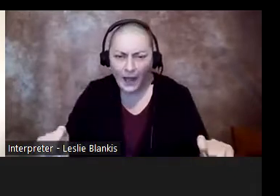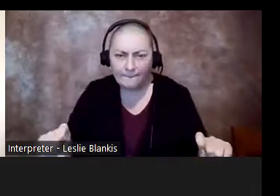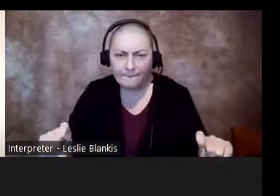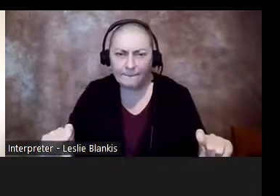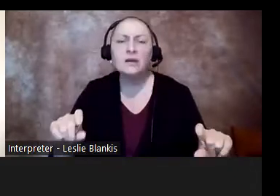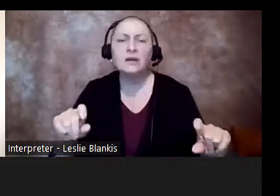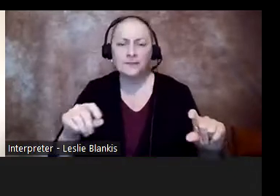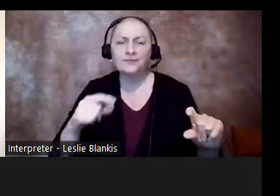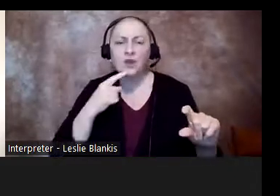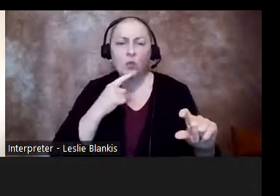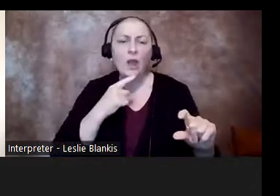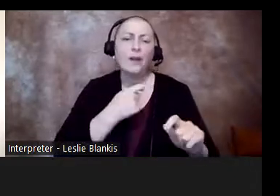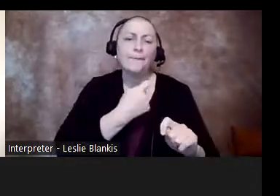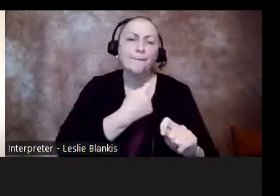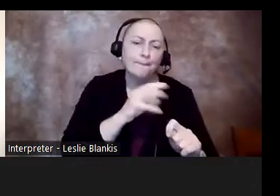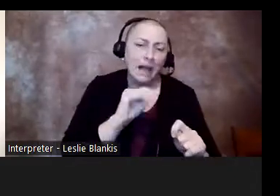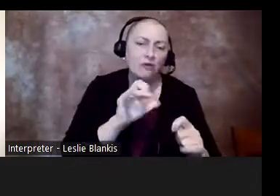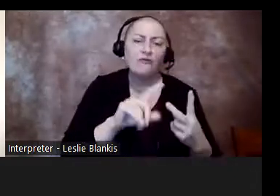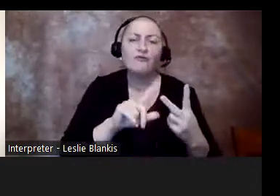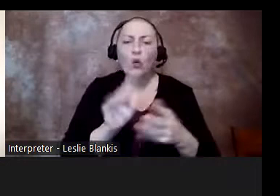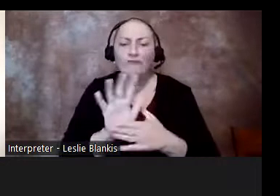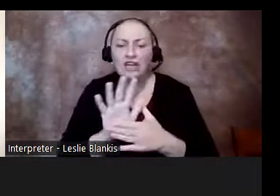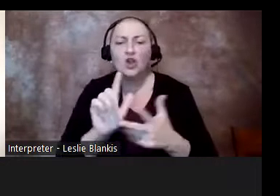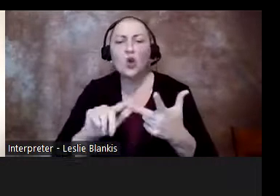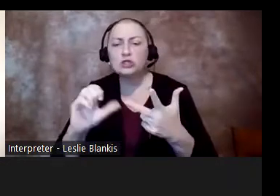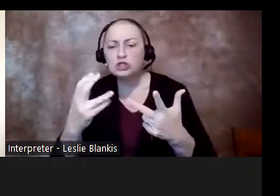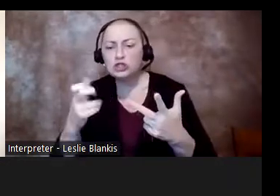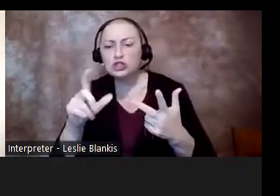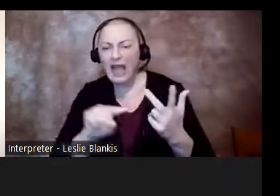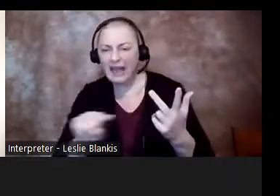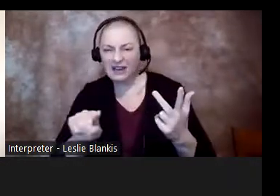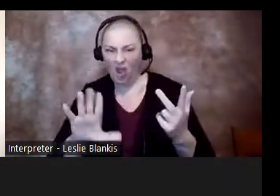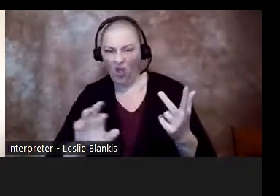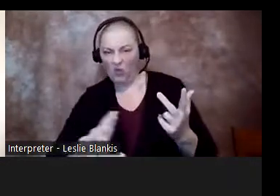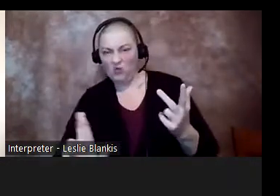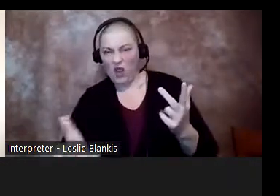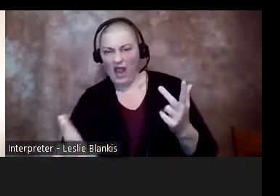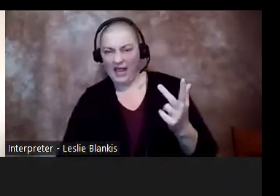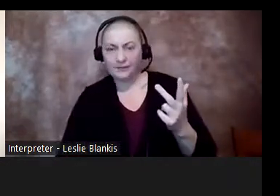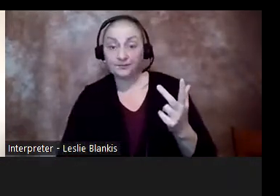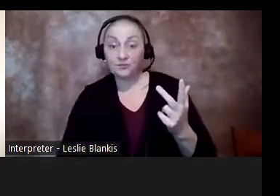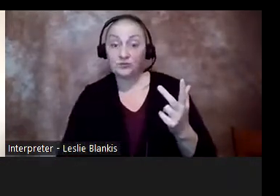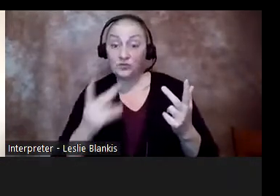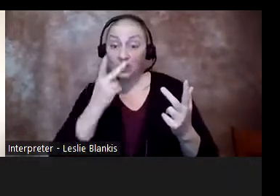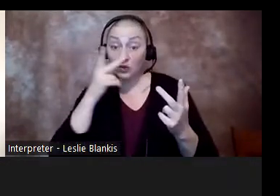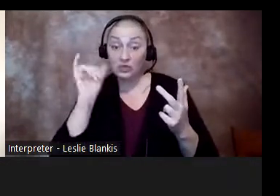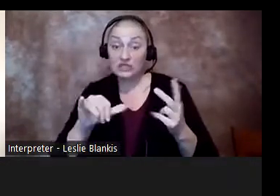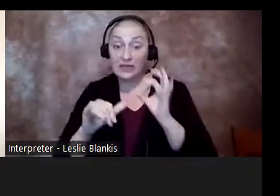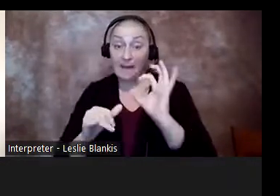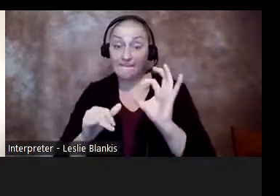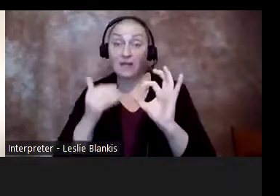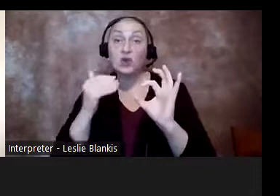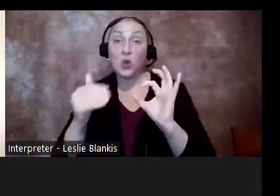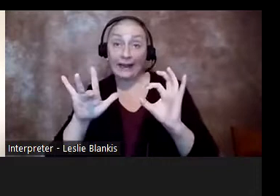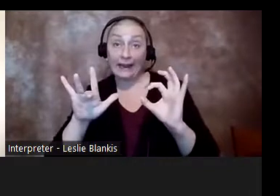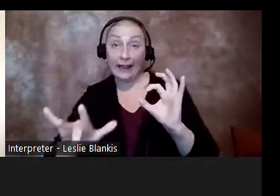microphone, the video, the chat, and all of those other functions. It'll be towards your right hand. When you see that button, go ahead and click on it and select